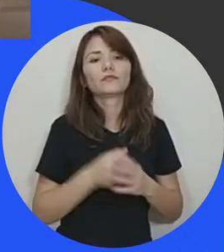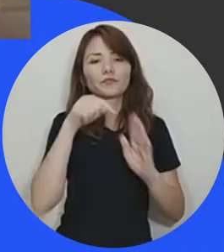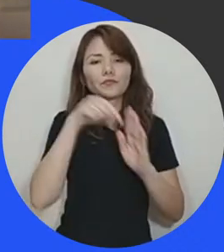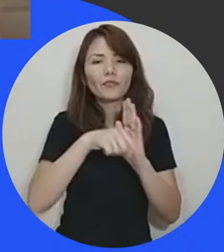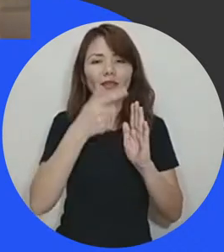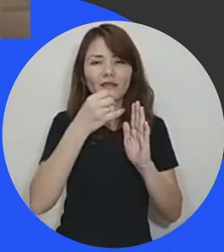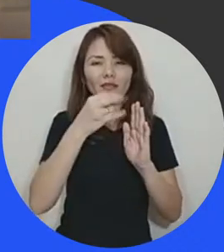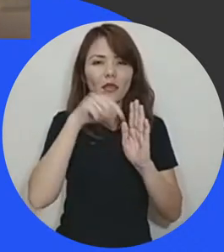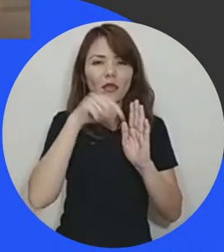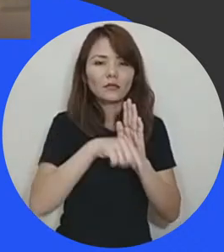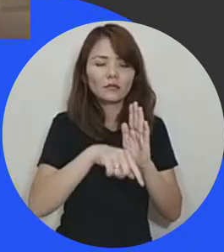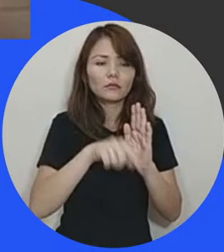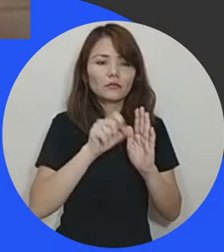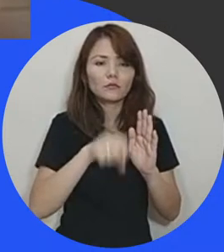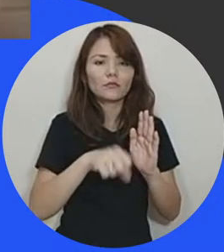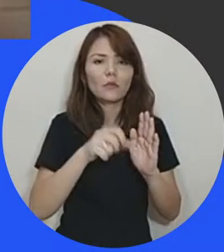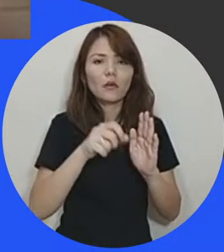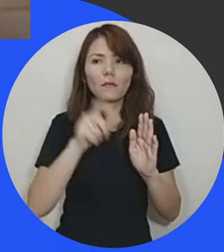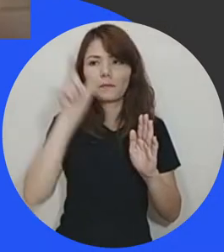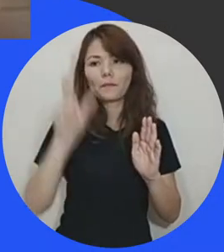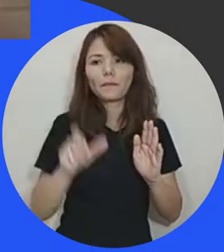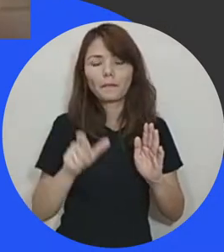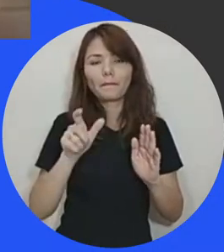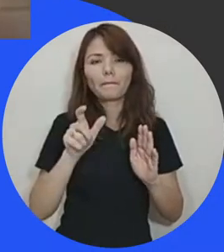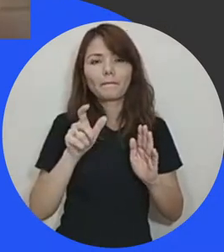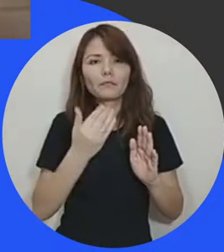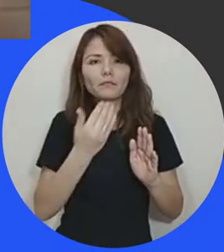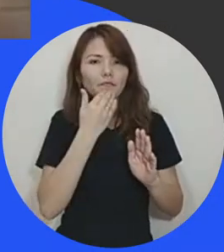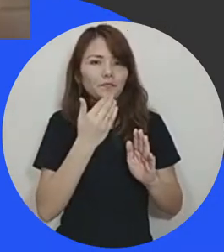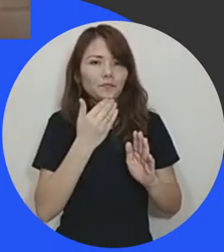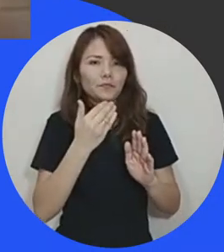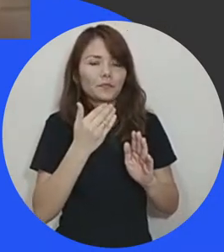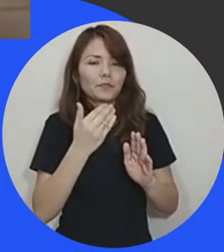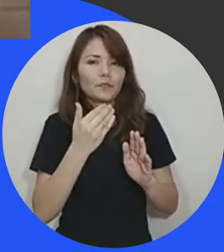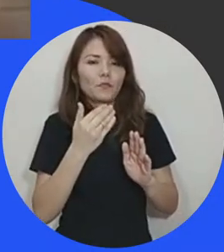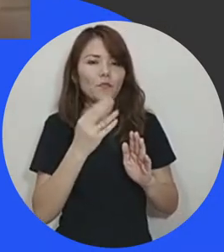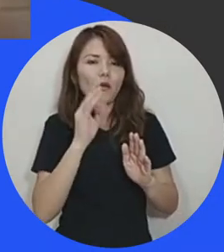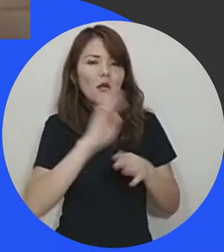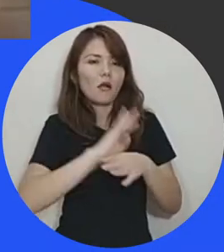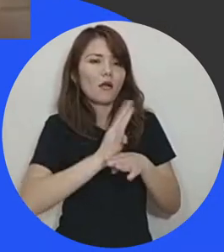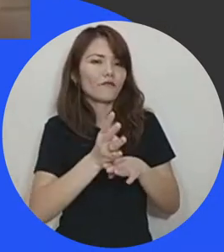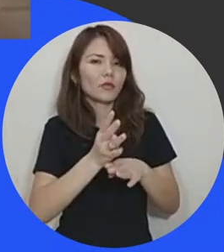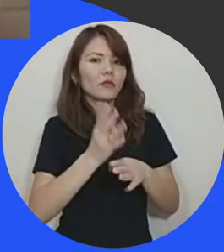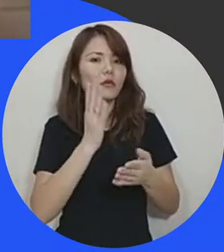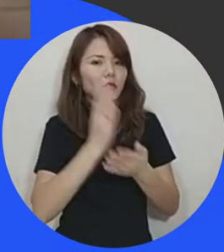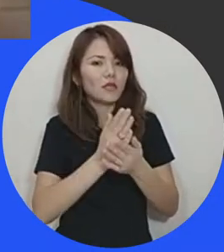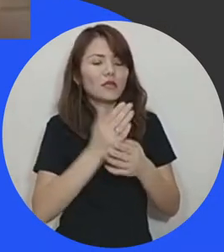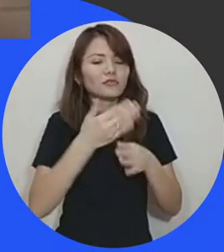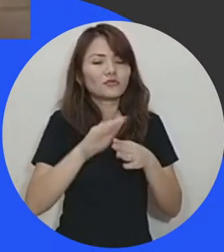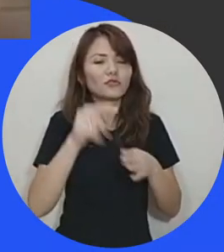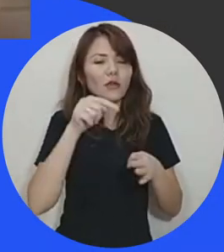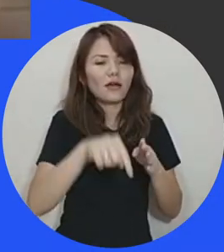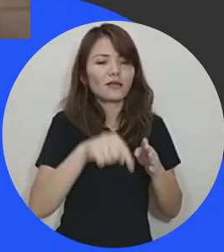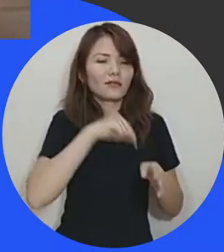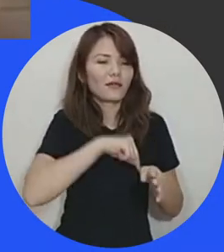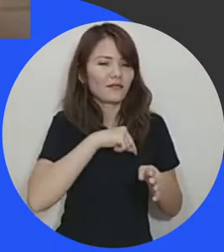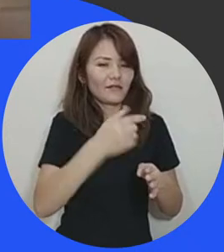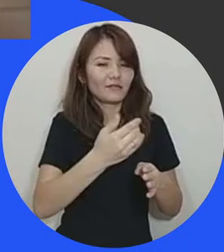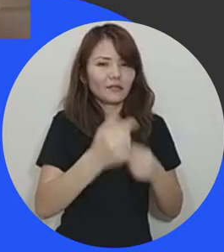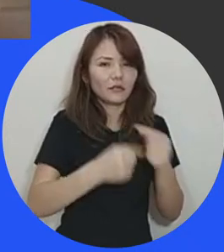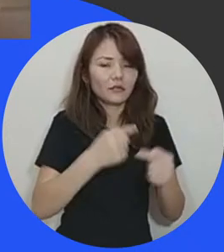have a partner group called Genomic, which is a link to Genomics England, which